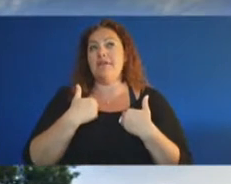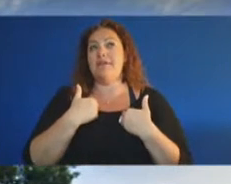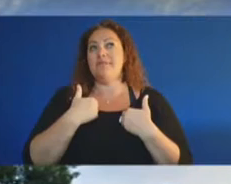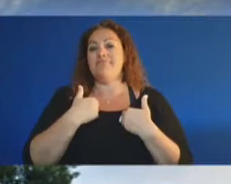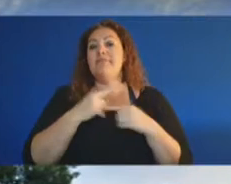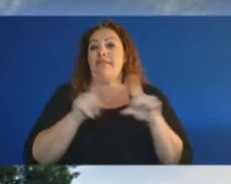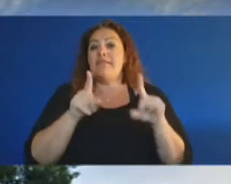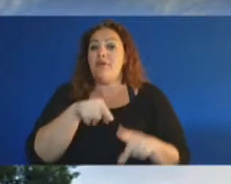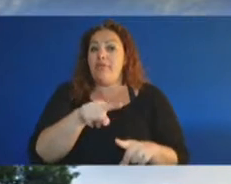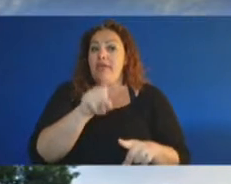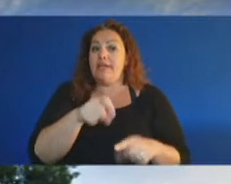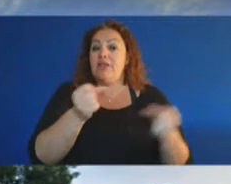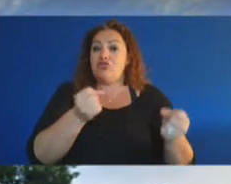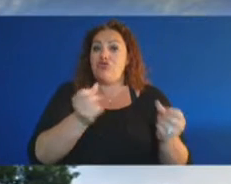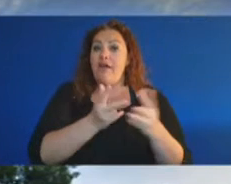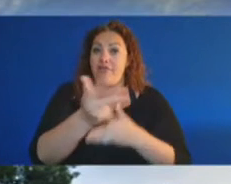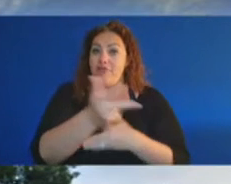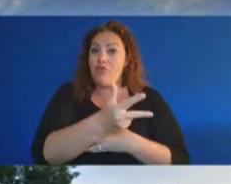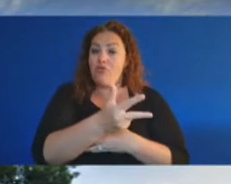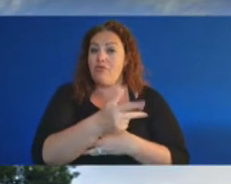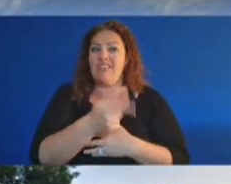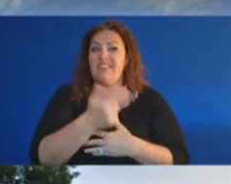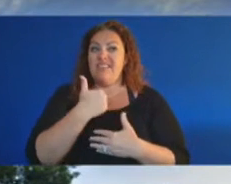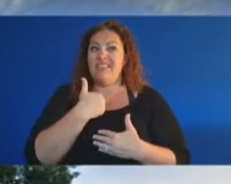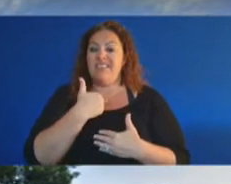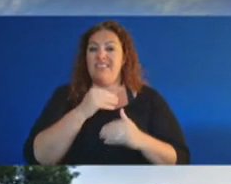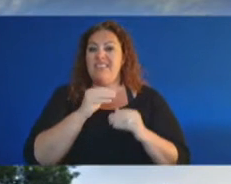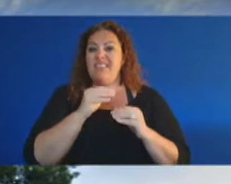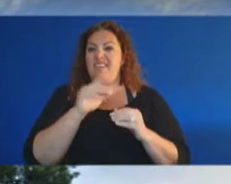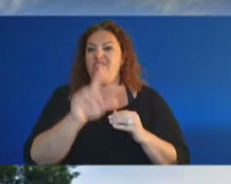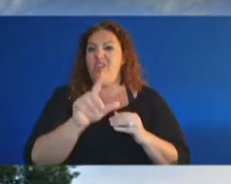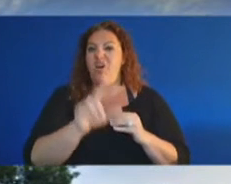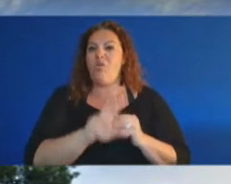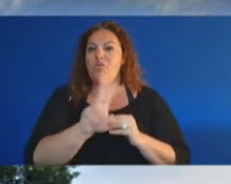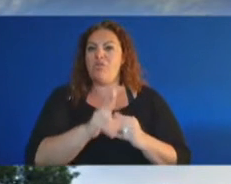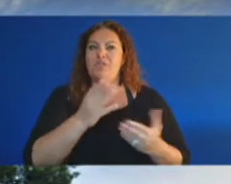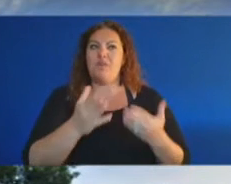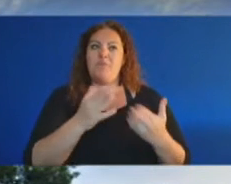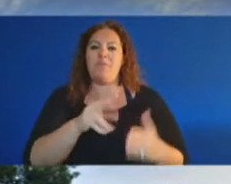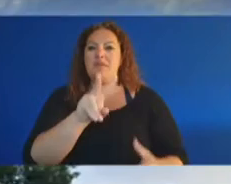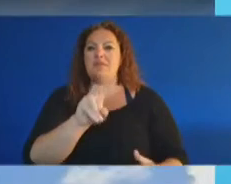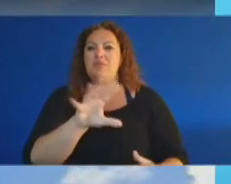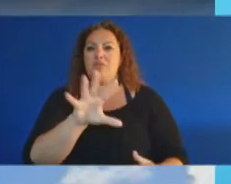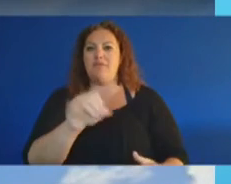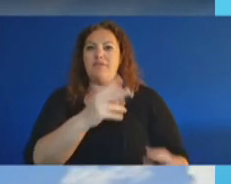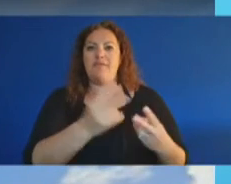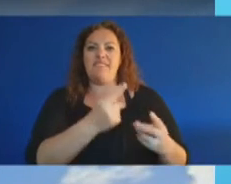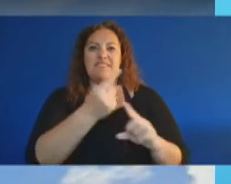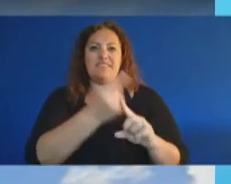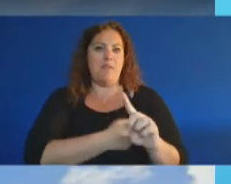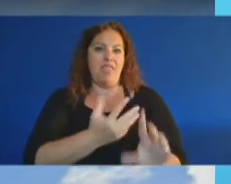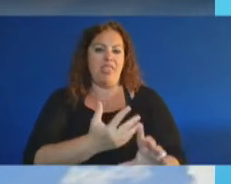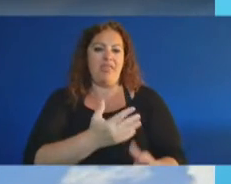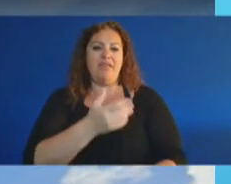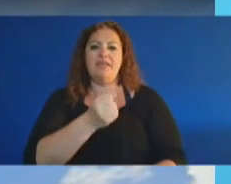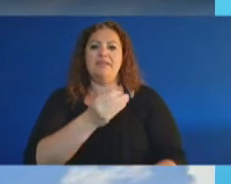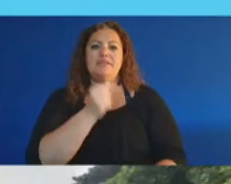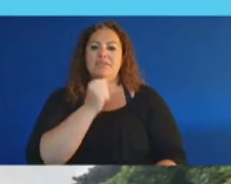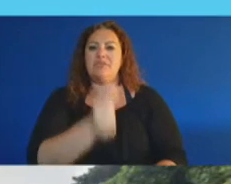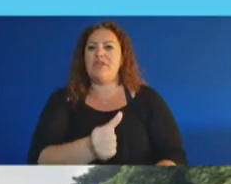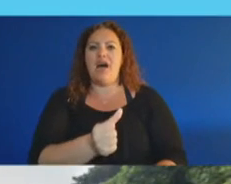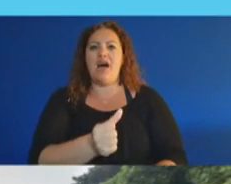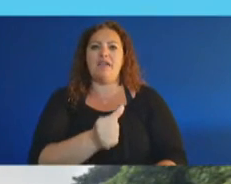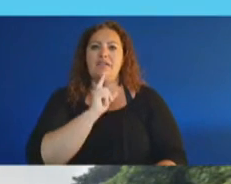need a drive-thru there is very very low usage I mean maybe 250 visits a month uh so it is not a traffic